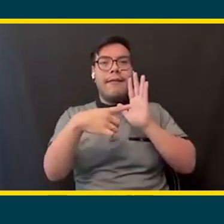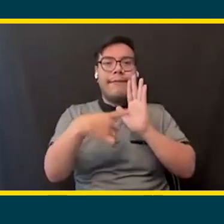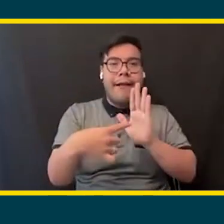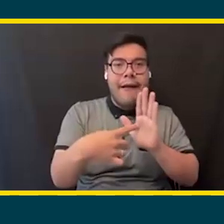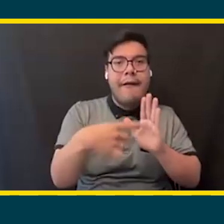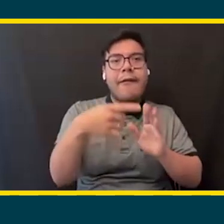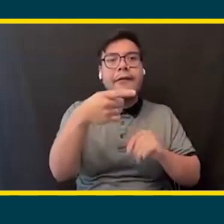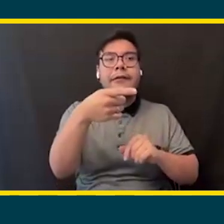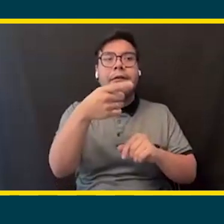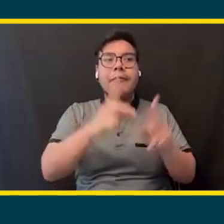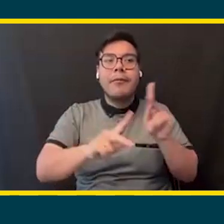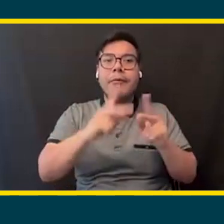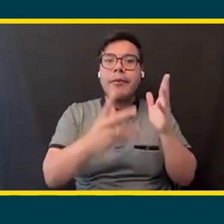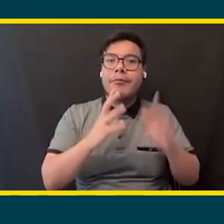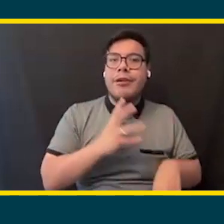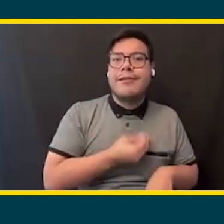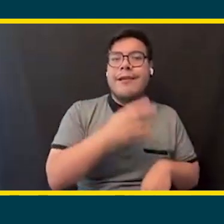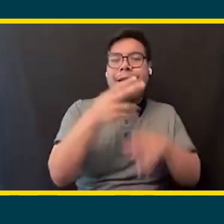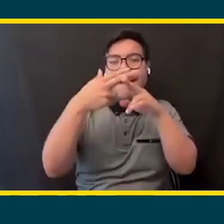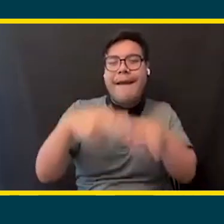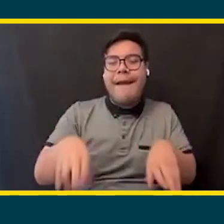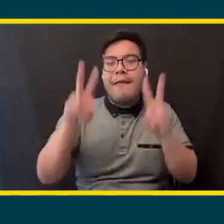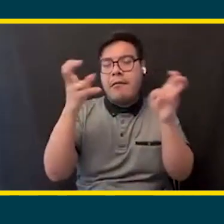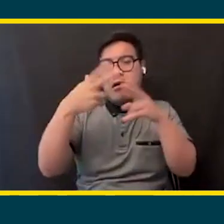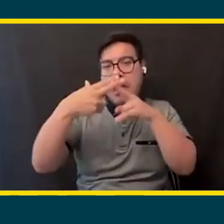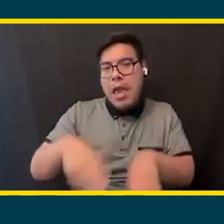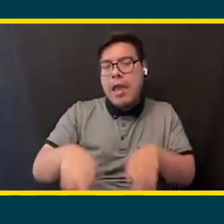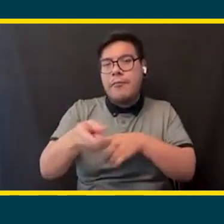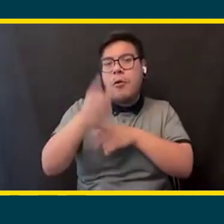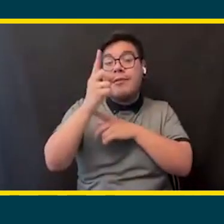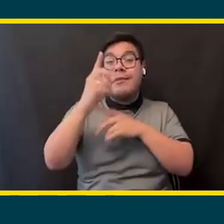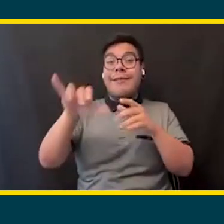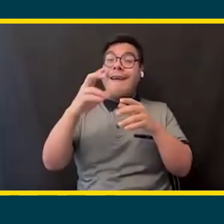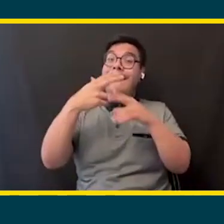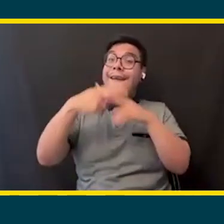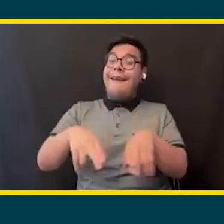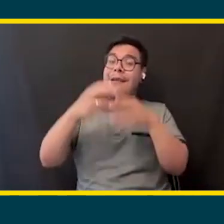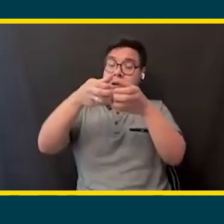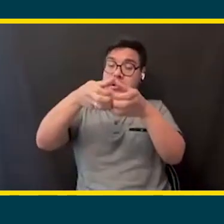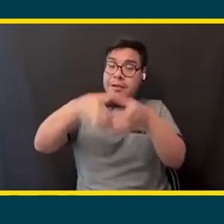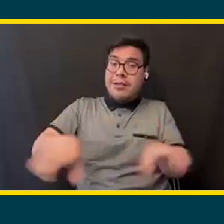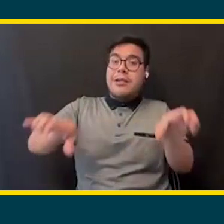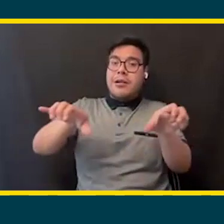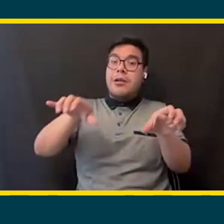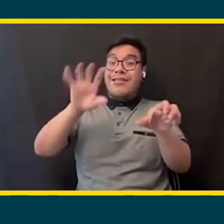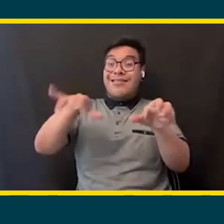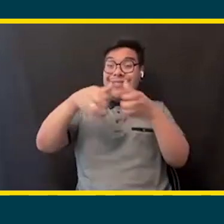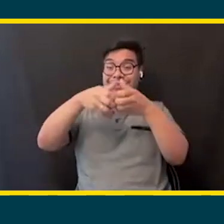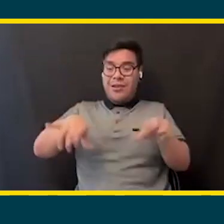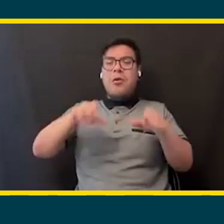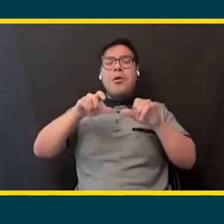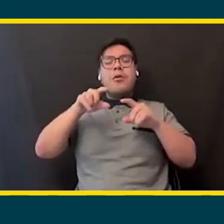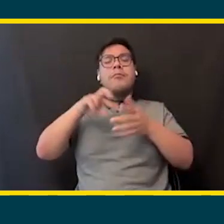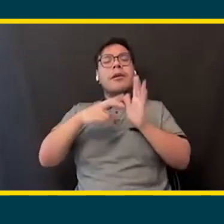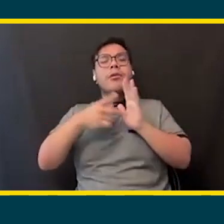egg moments of like the cracking of the egg. The cracking of the egg is the idea that once you realize you're trans or gender